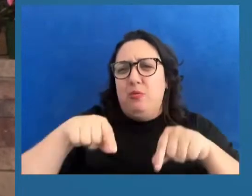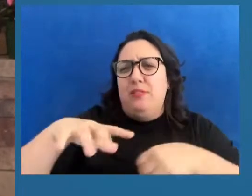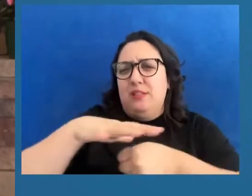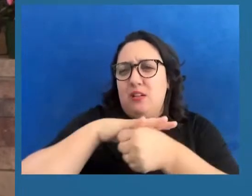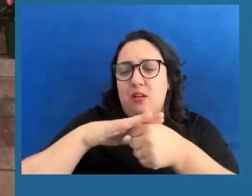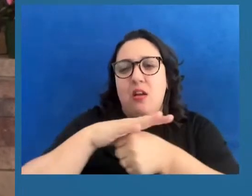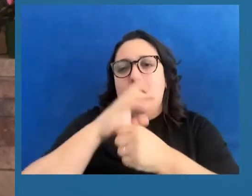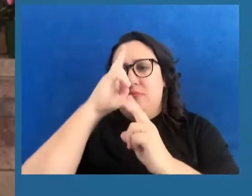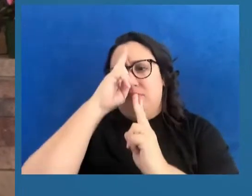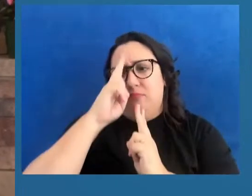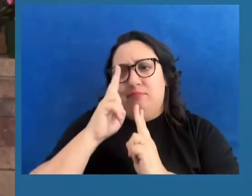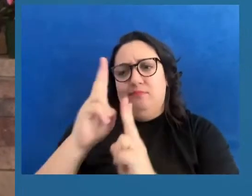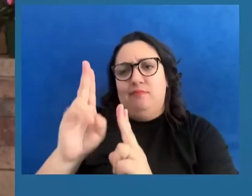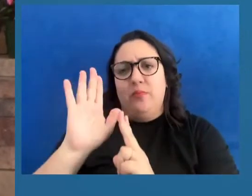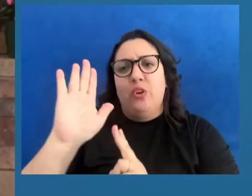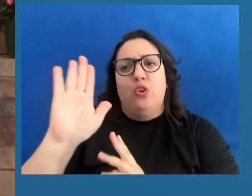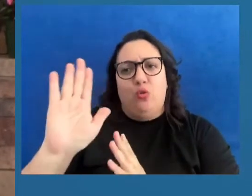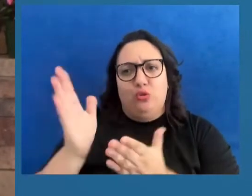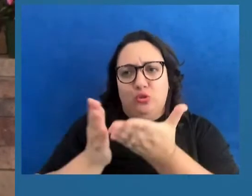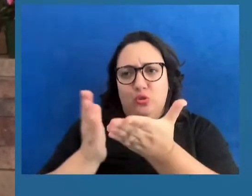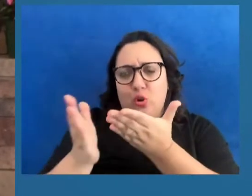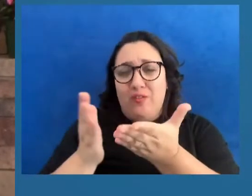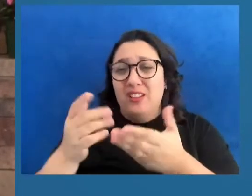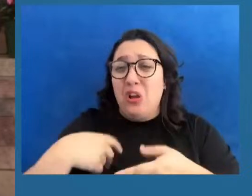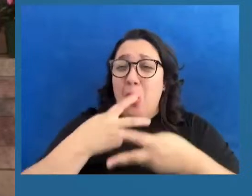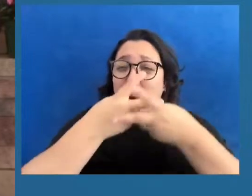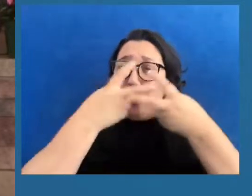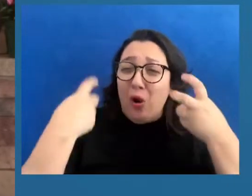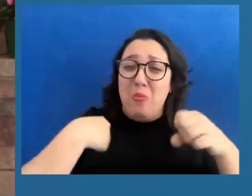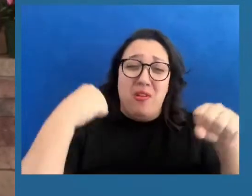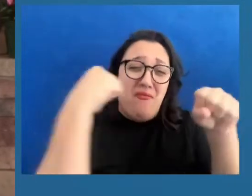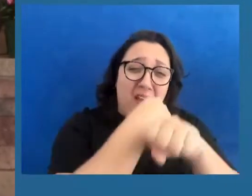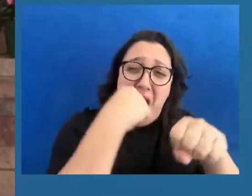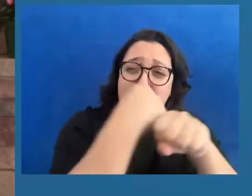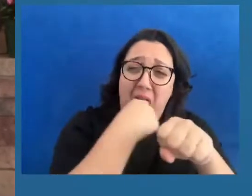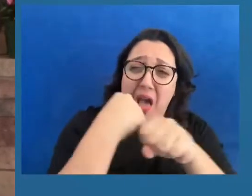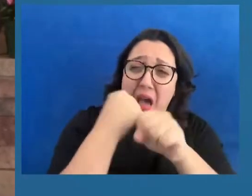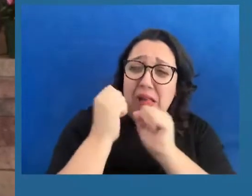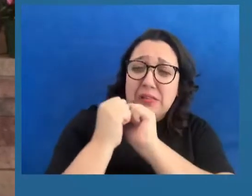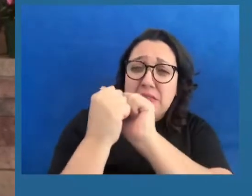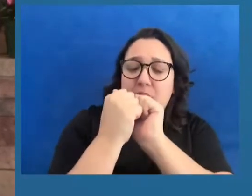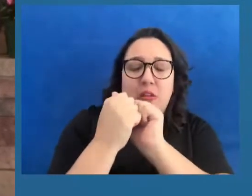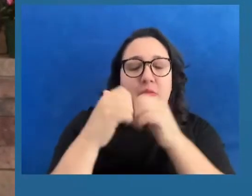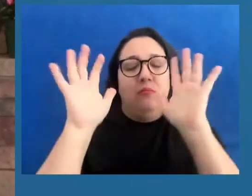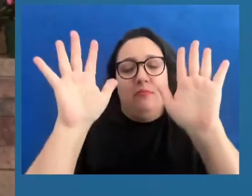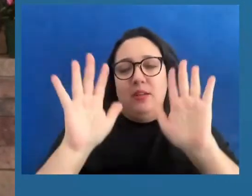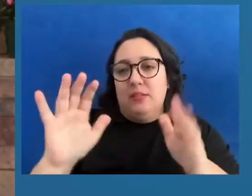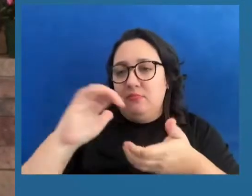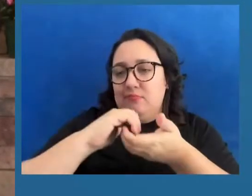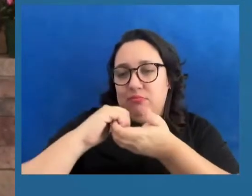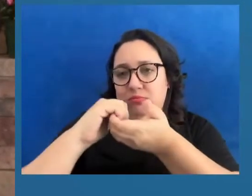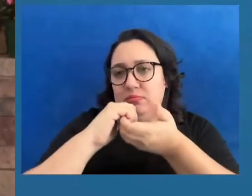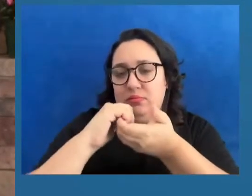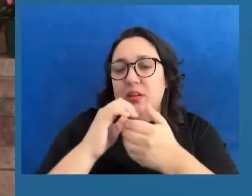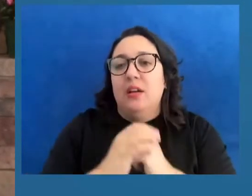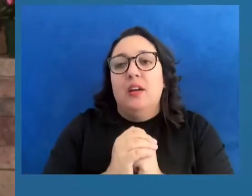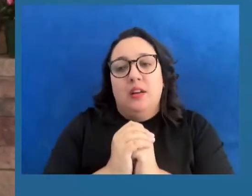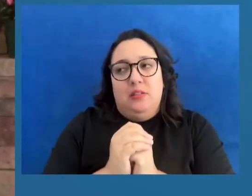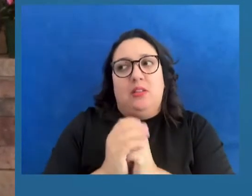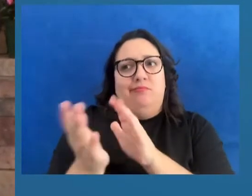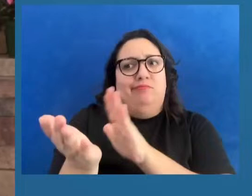been fighting crime together and stabilizing our communities, and amazing partner of mine. I want to give a special round of applause to our mayor, Malik